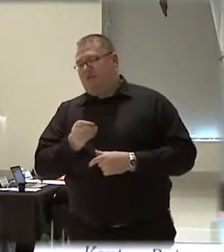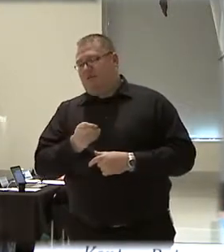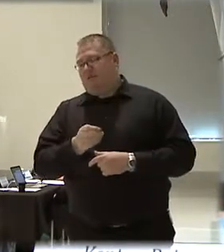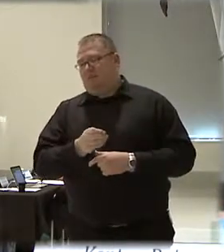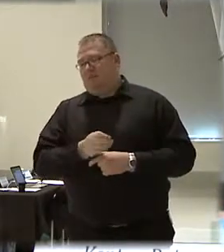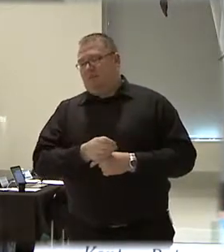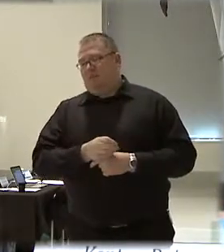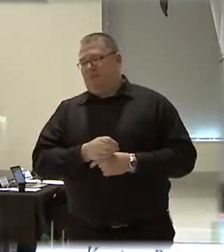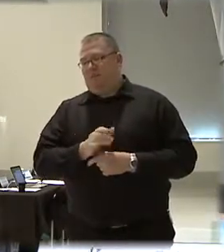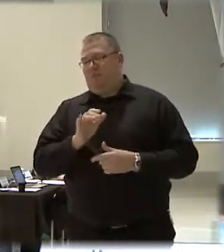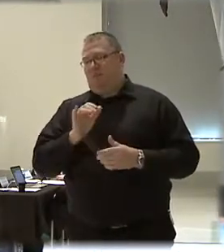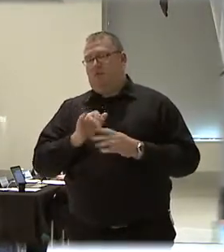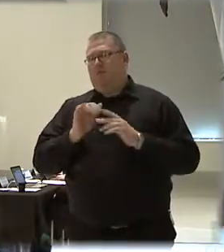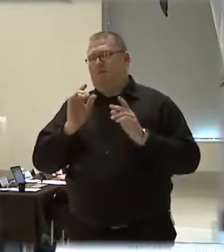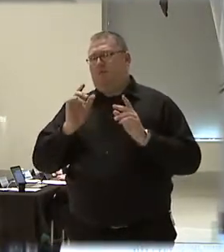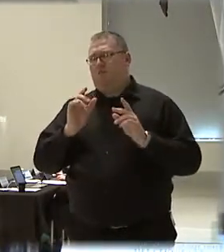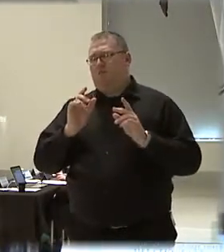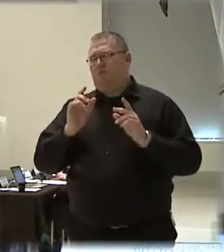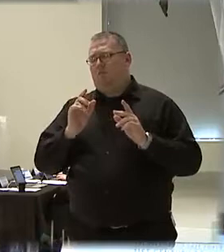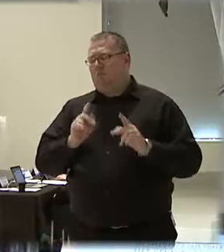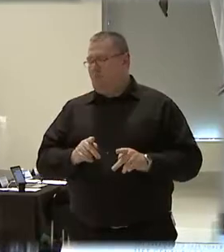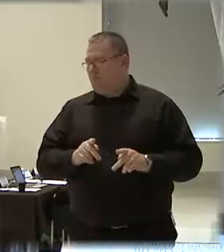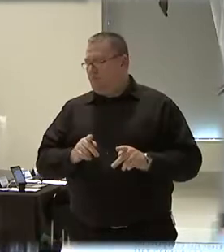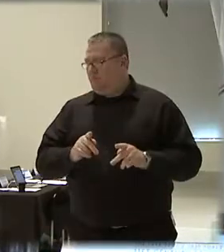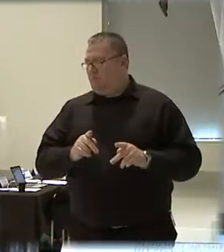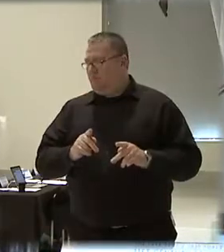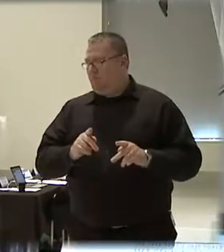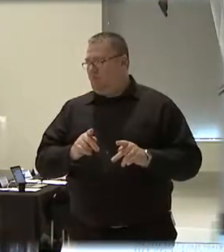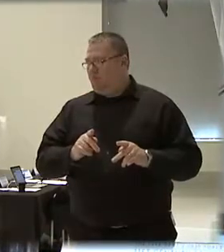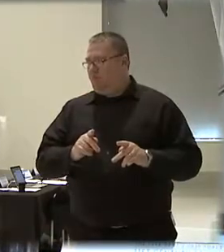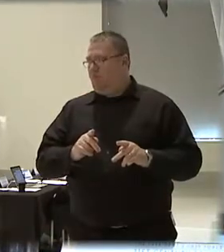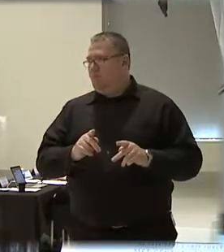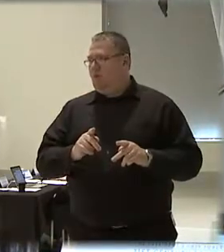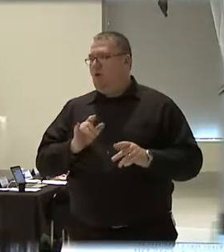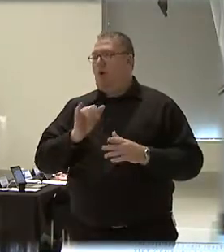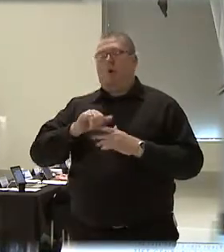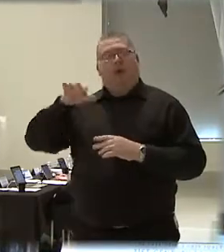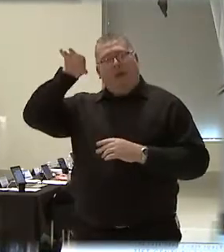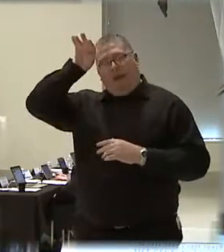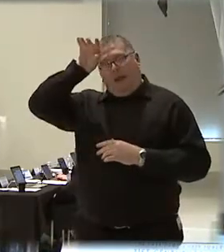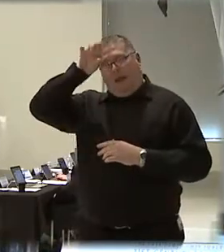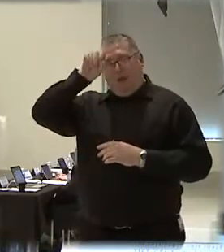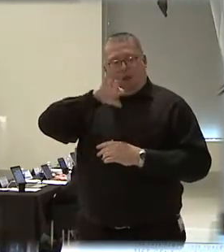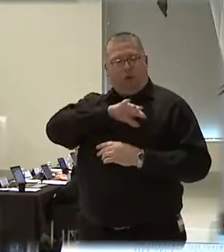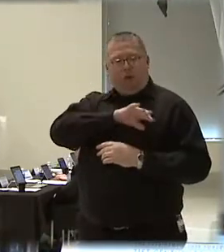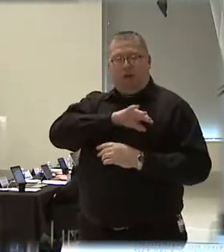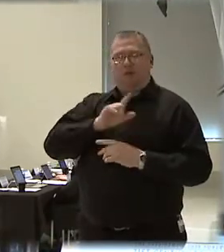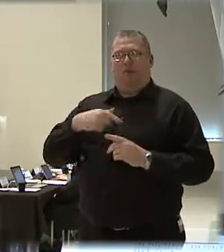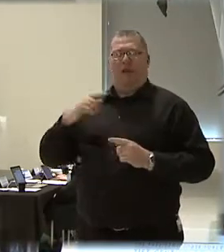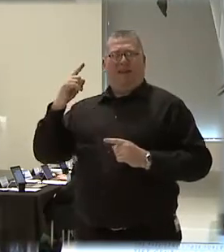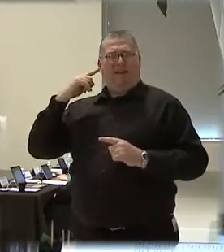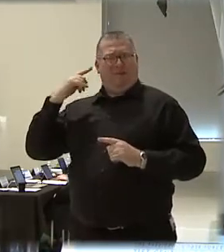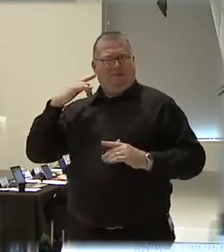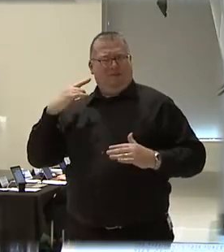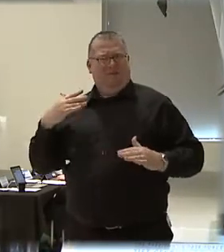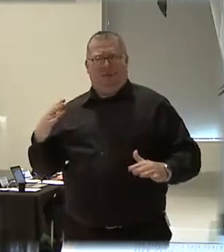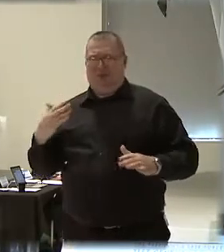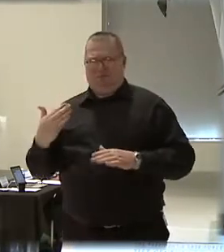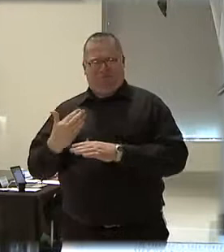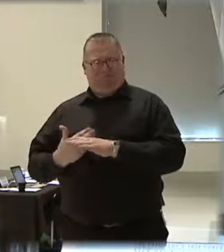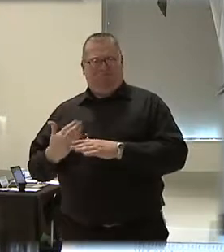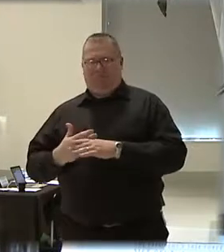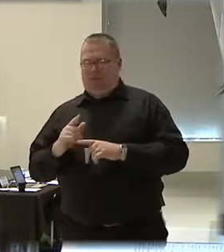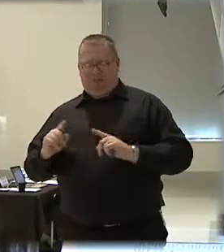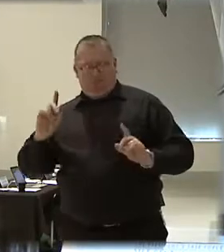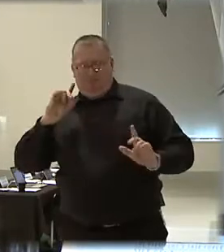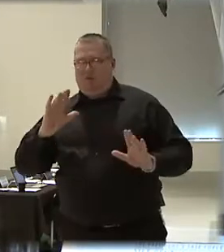lapel versus head. Can you draw your Sorry, mic is a it little not closer? close enough? I just hear echo here. But